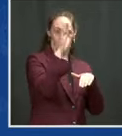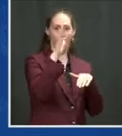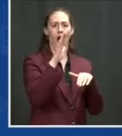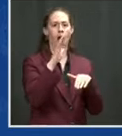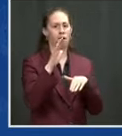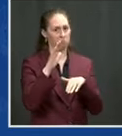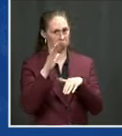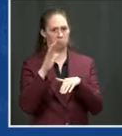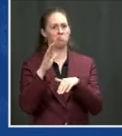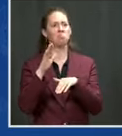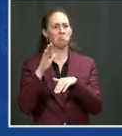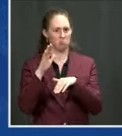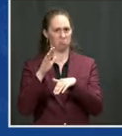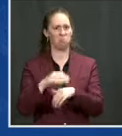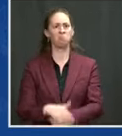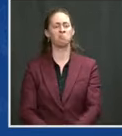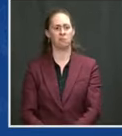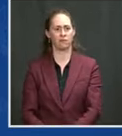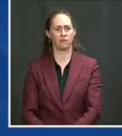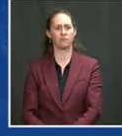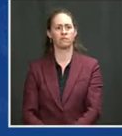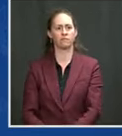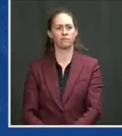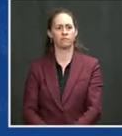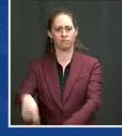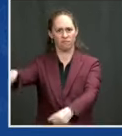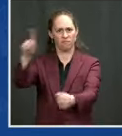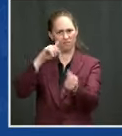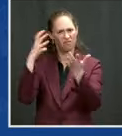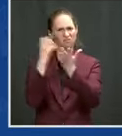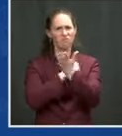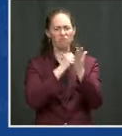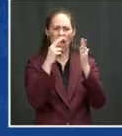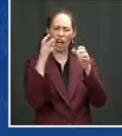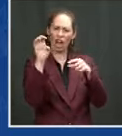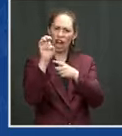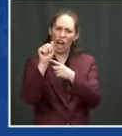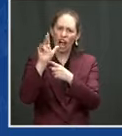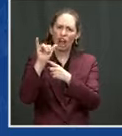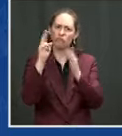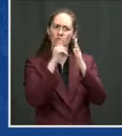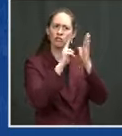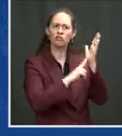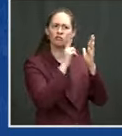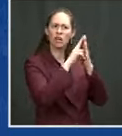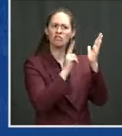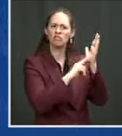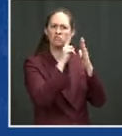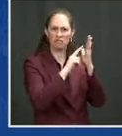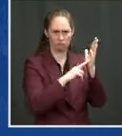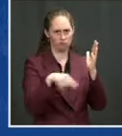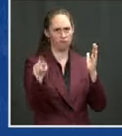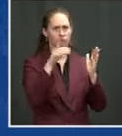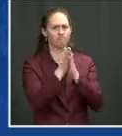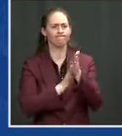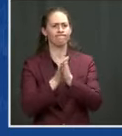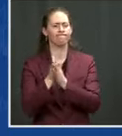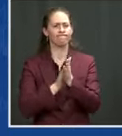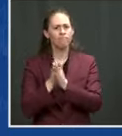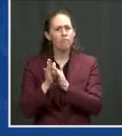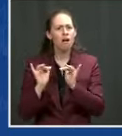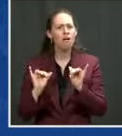of New Mexicans who early registered for a vaccine. And that data that allowed us to see whether or